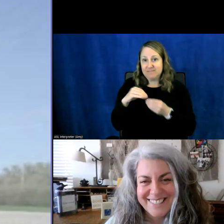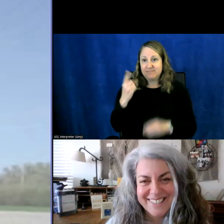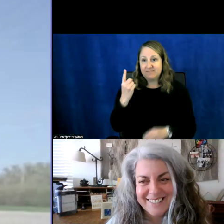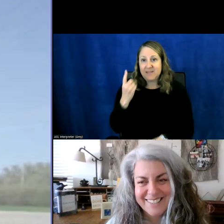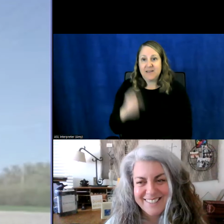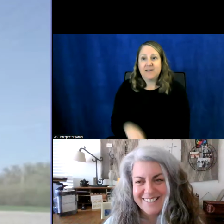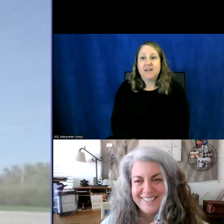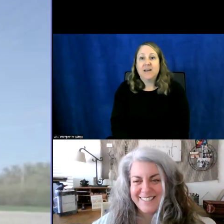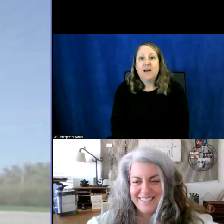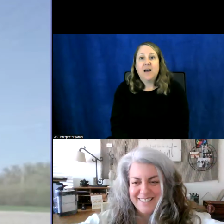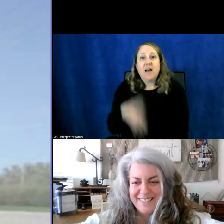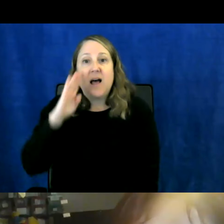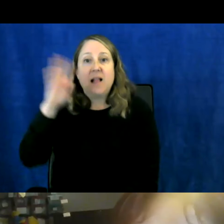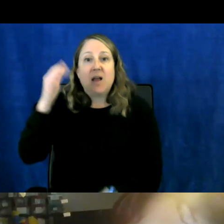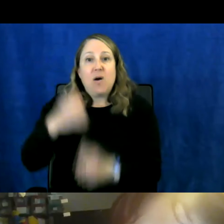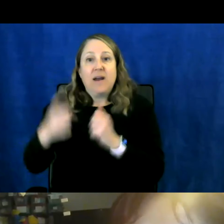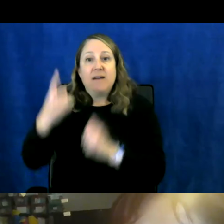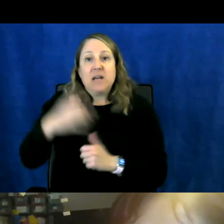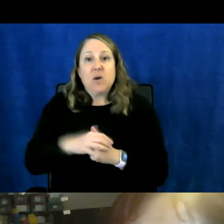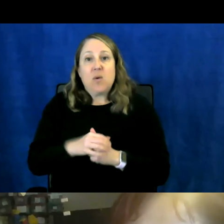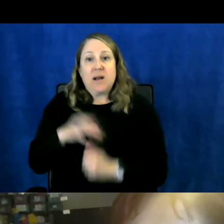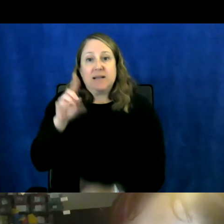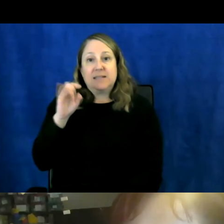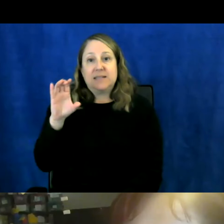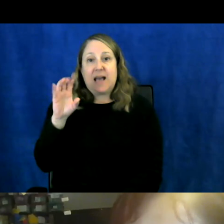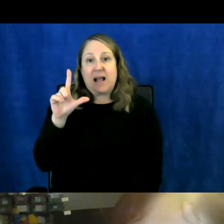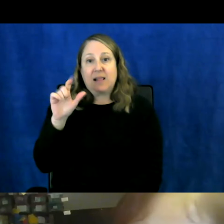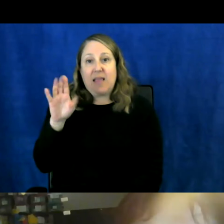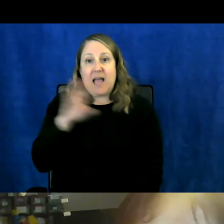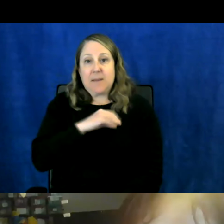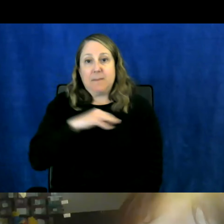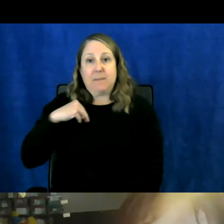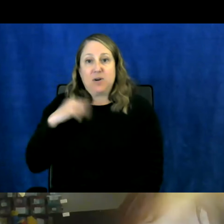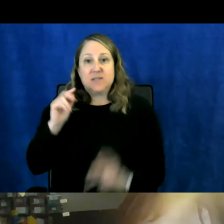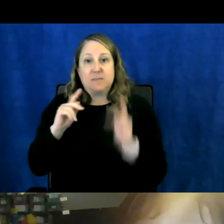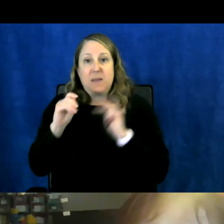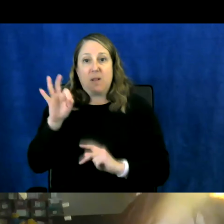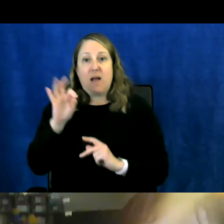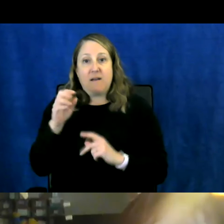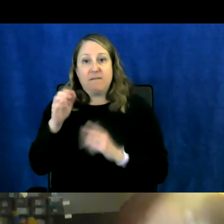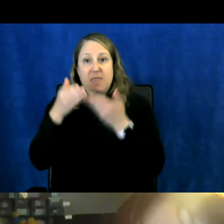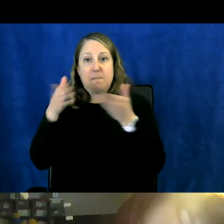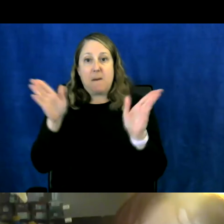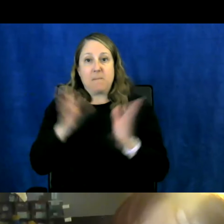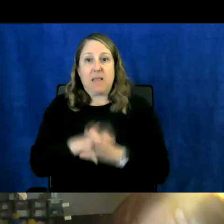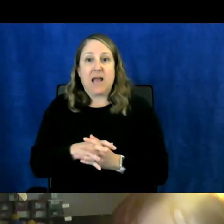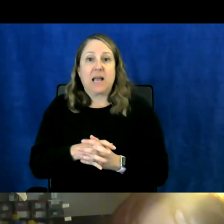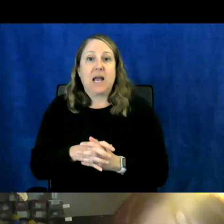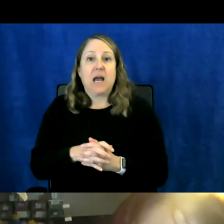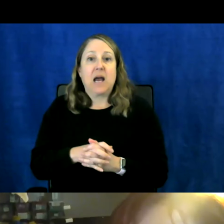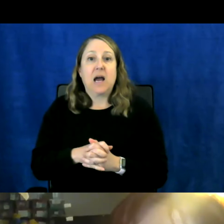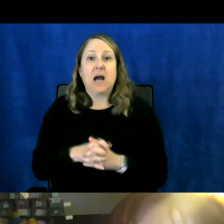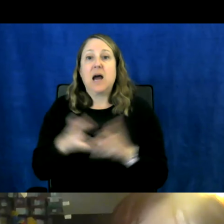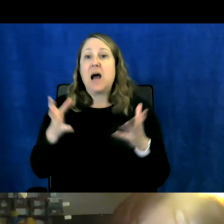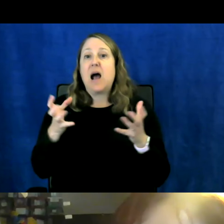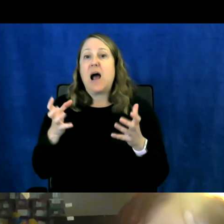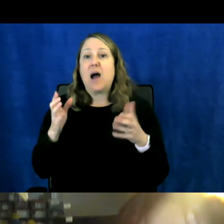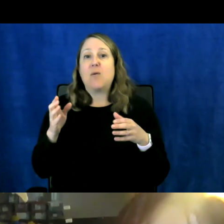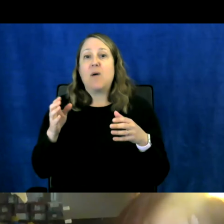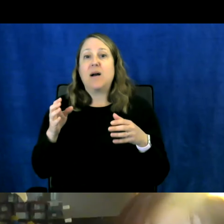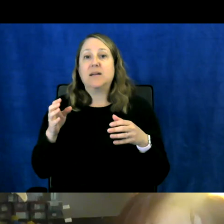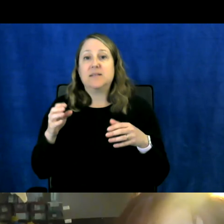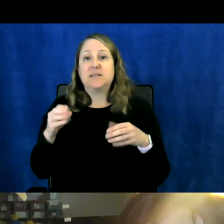Hello, everybody, DACLAC members and people of the public. I want to give you a challenge to come meet with